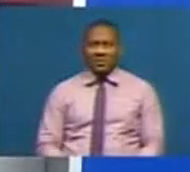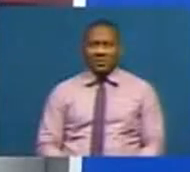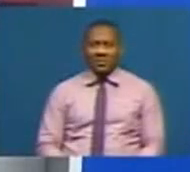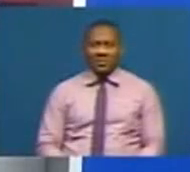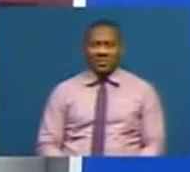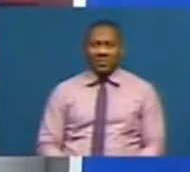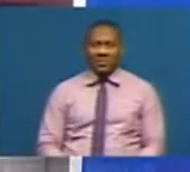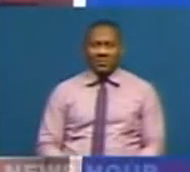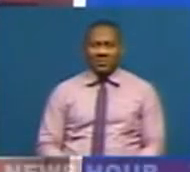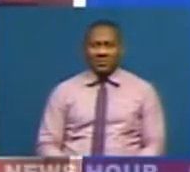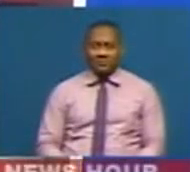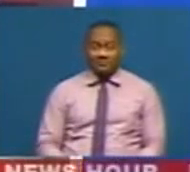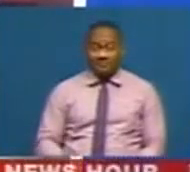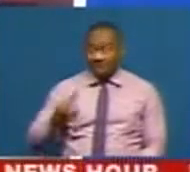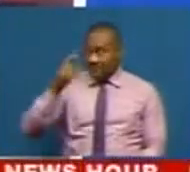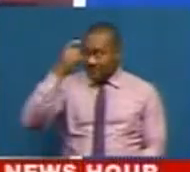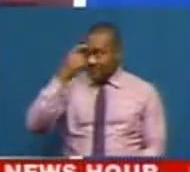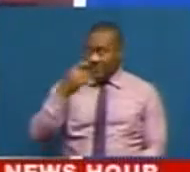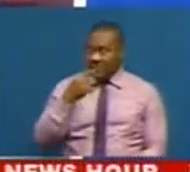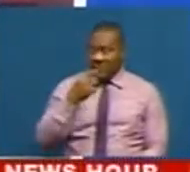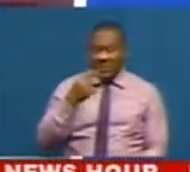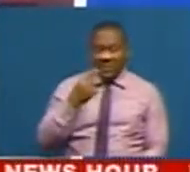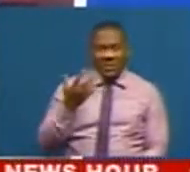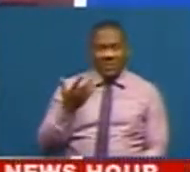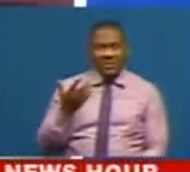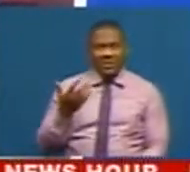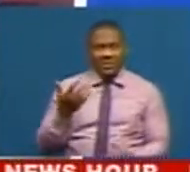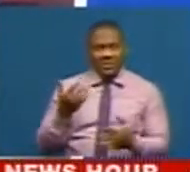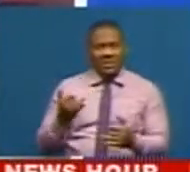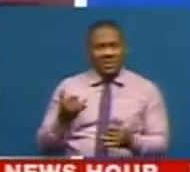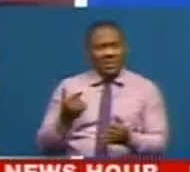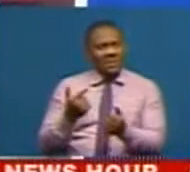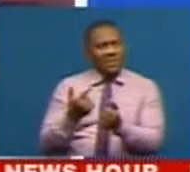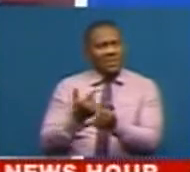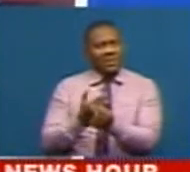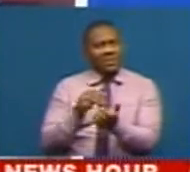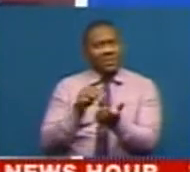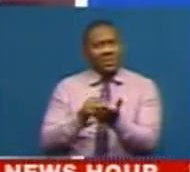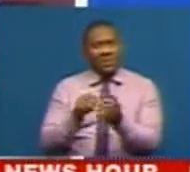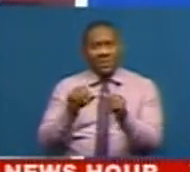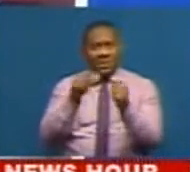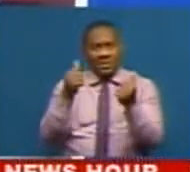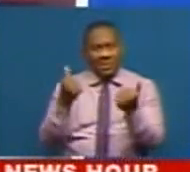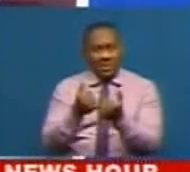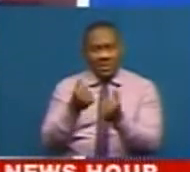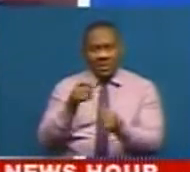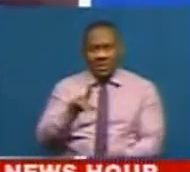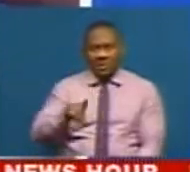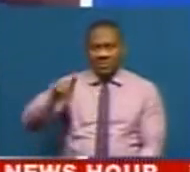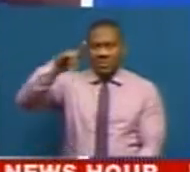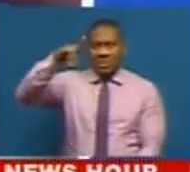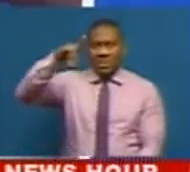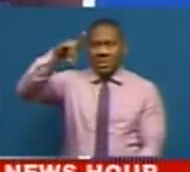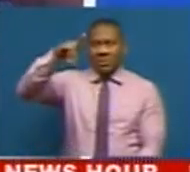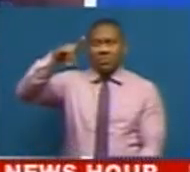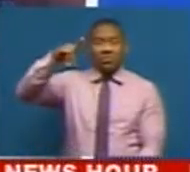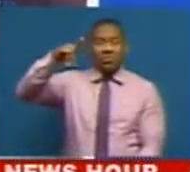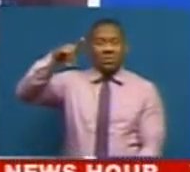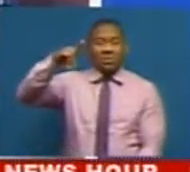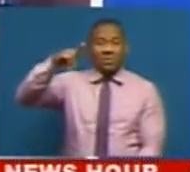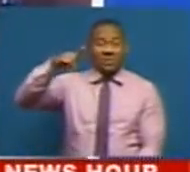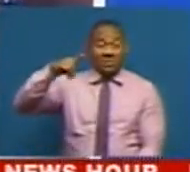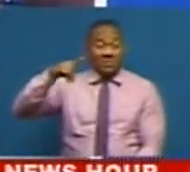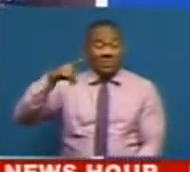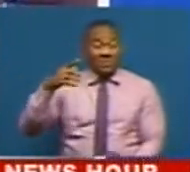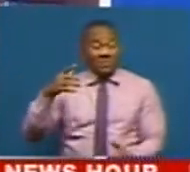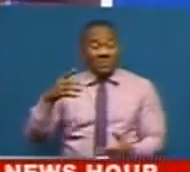The government says it is surprised at the current position of the Ghana Medical Association on the drone health delivery system. At a media